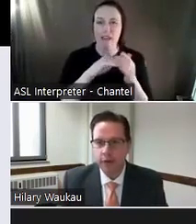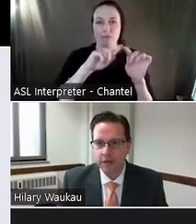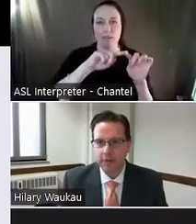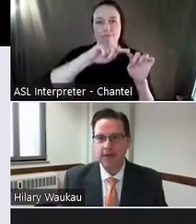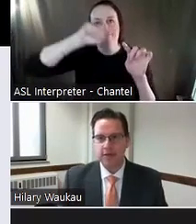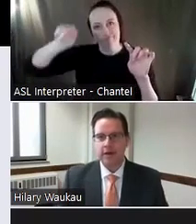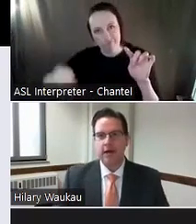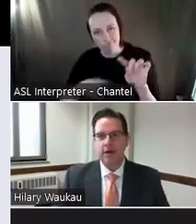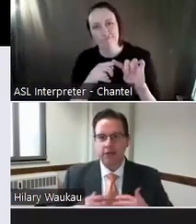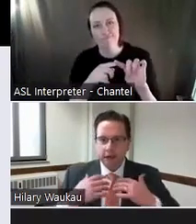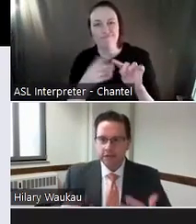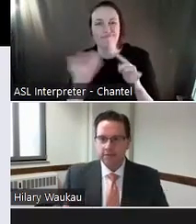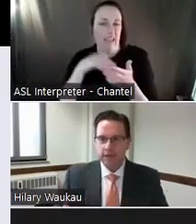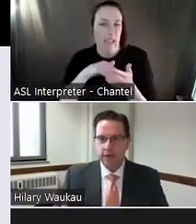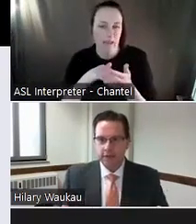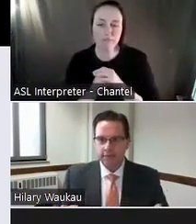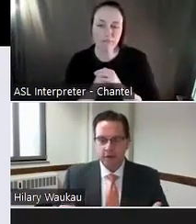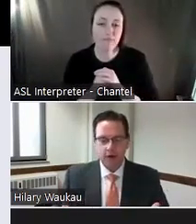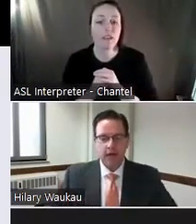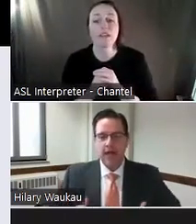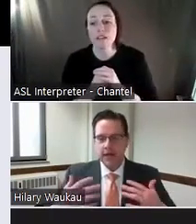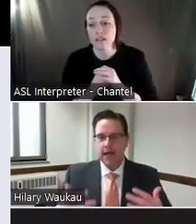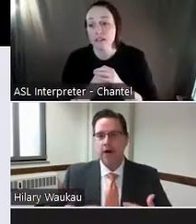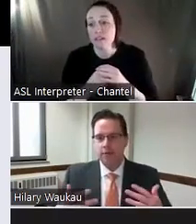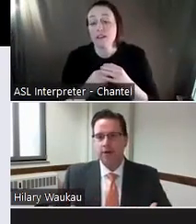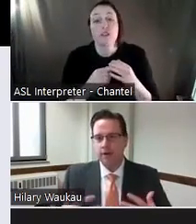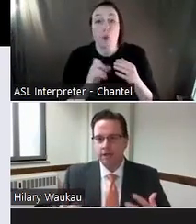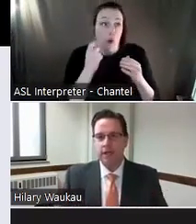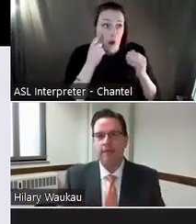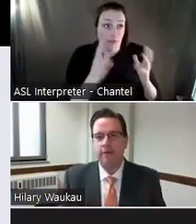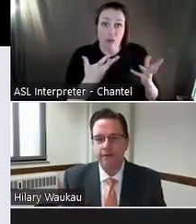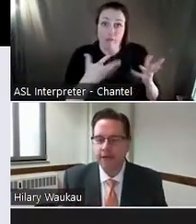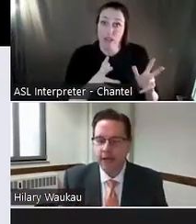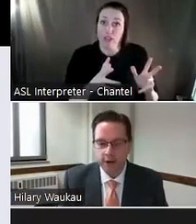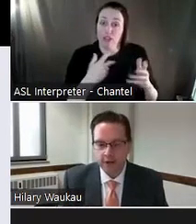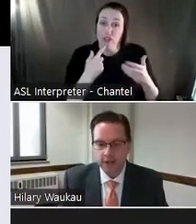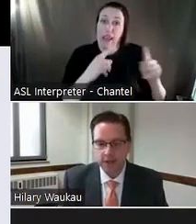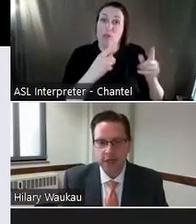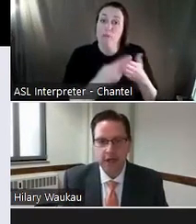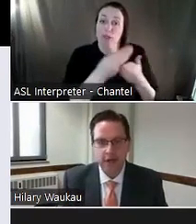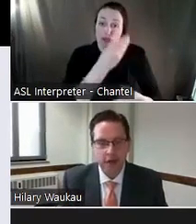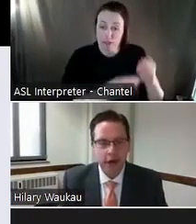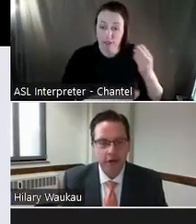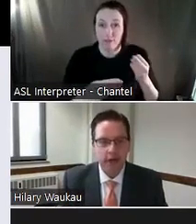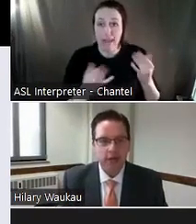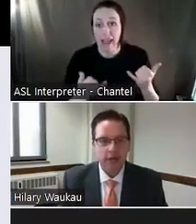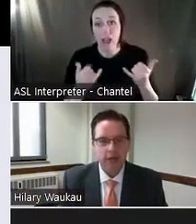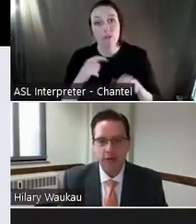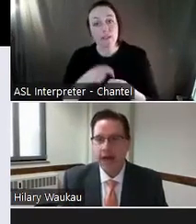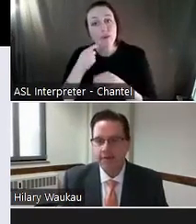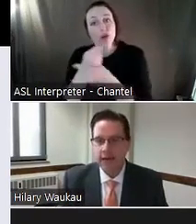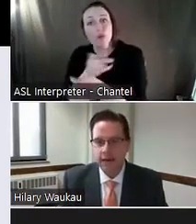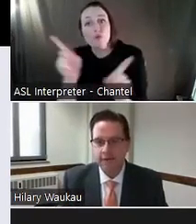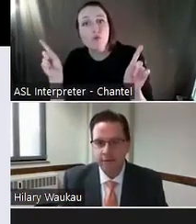for our budget, because right now the governor's put his budget forward. And now, you know, it's time for stakeholders such as yourselves to go out